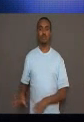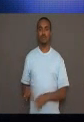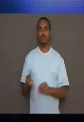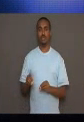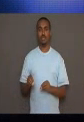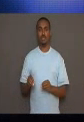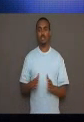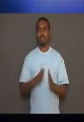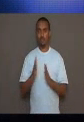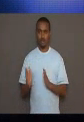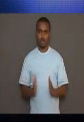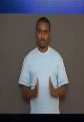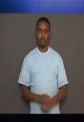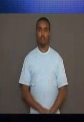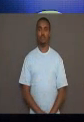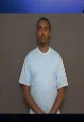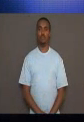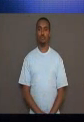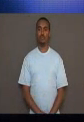Students, let's get ready.